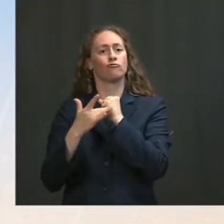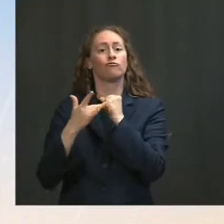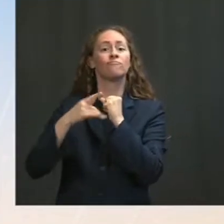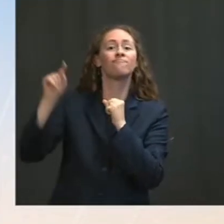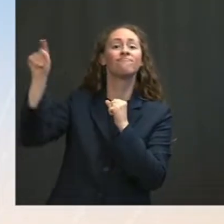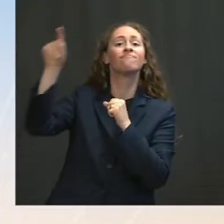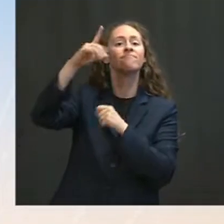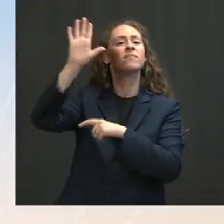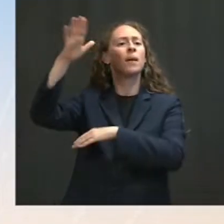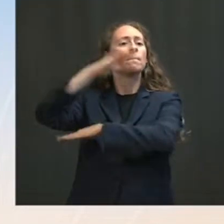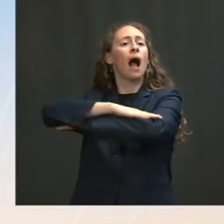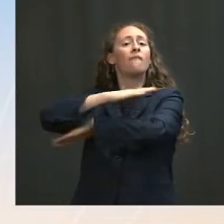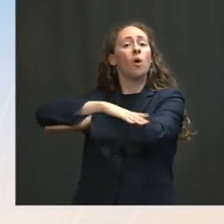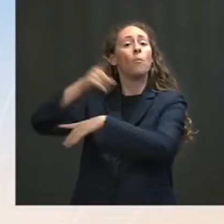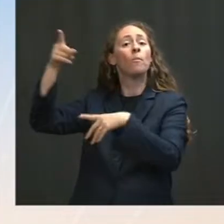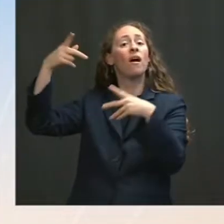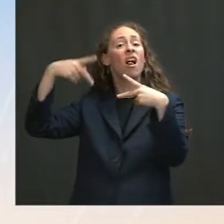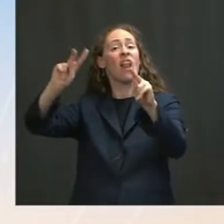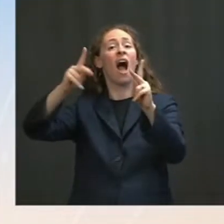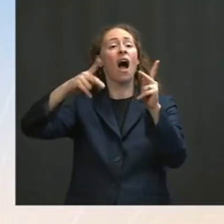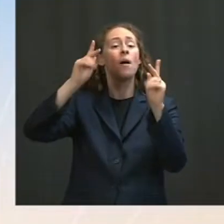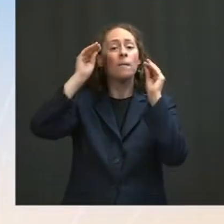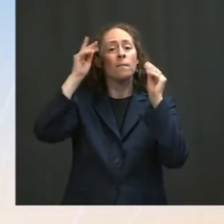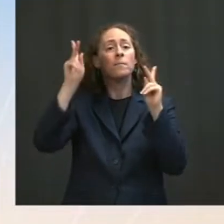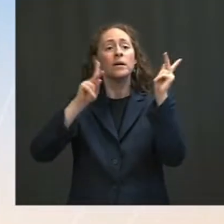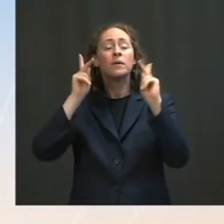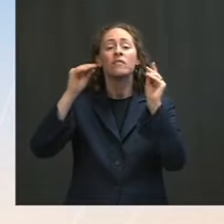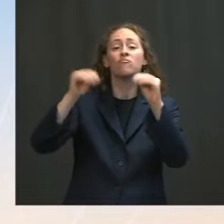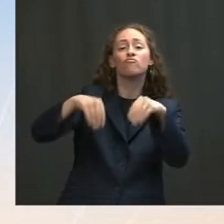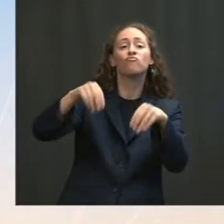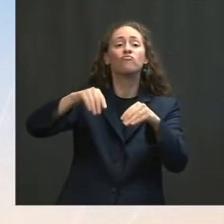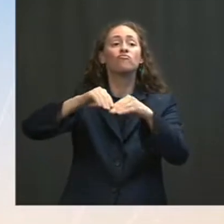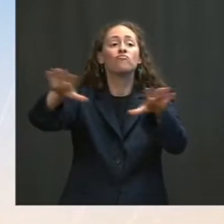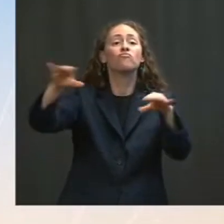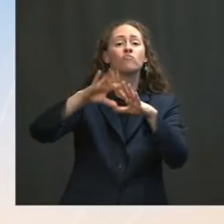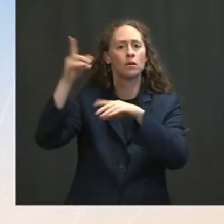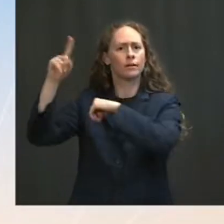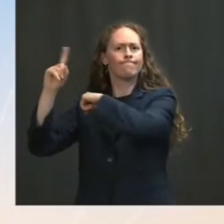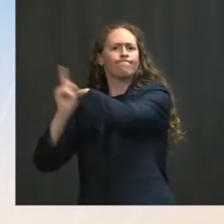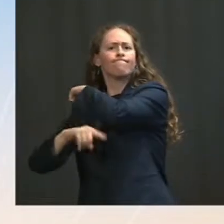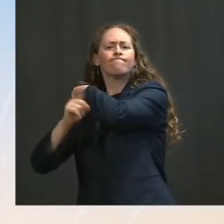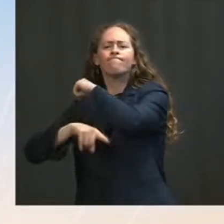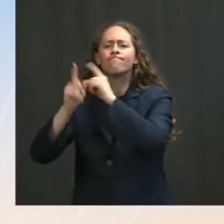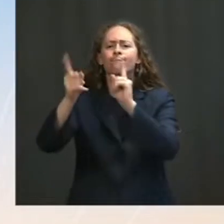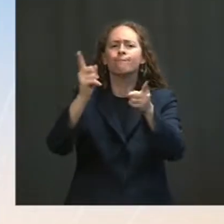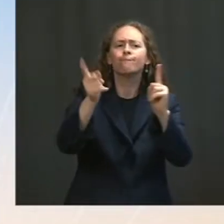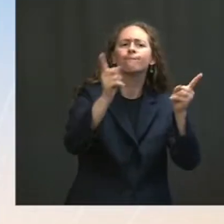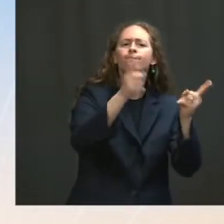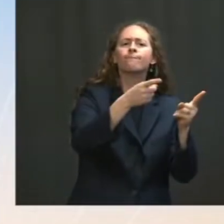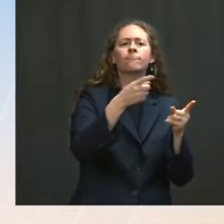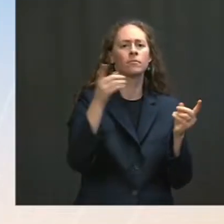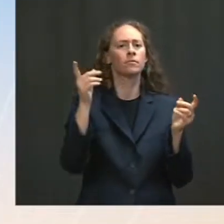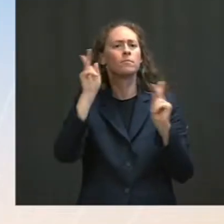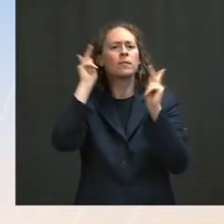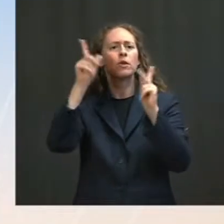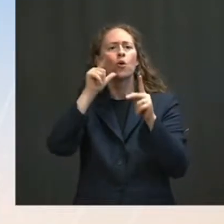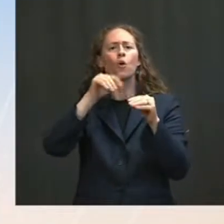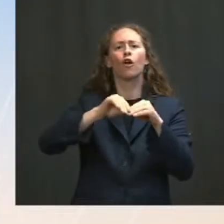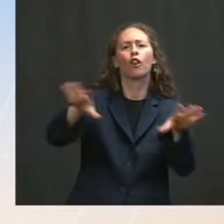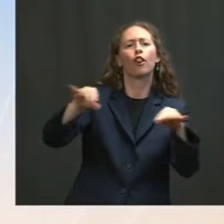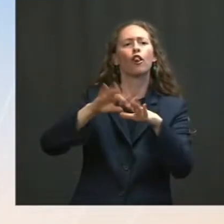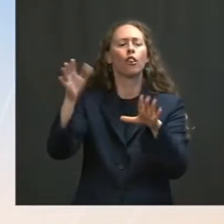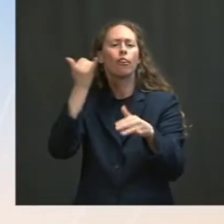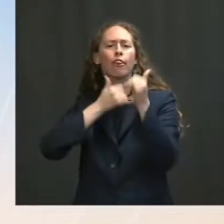with little accountability to their users. They've allowed people who intentionally spread misinformation, what we call